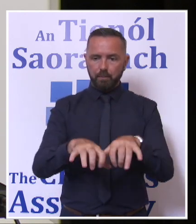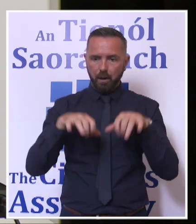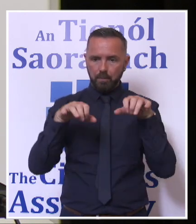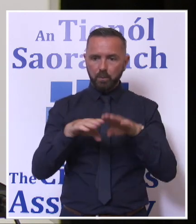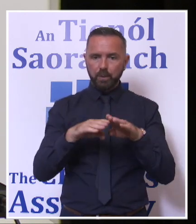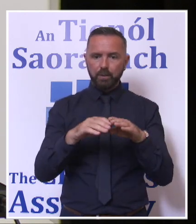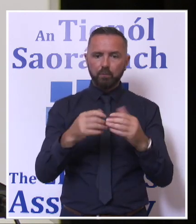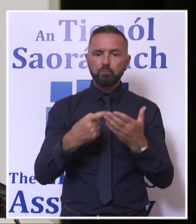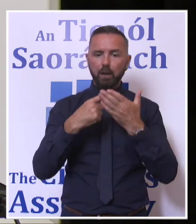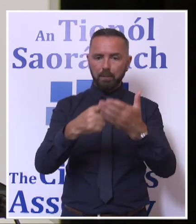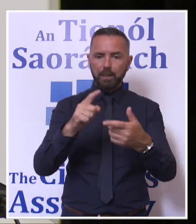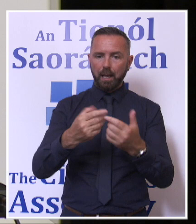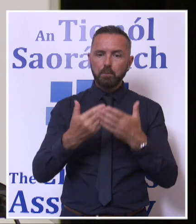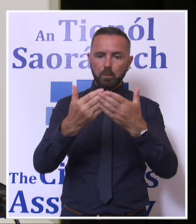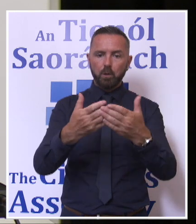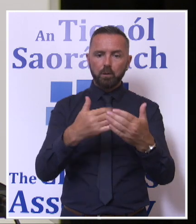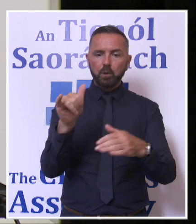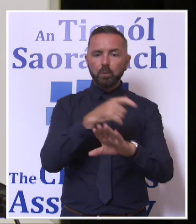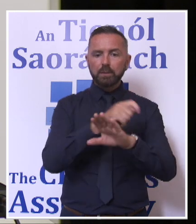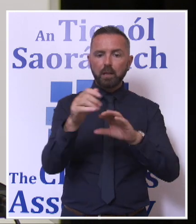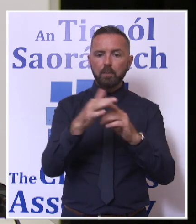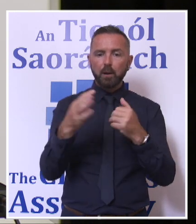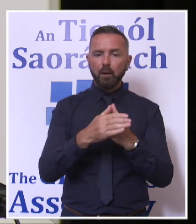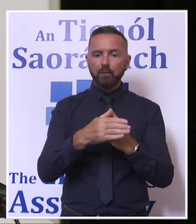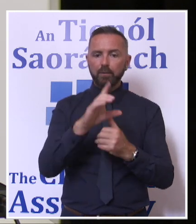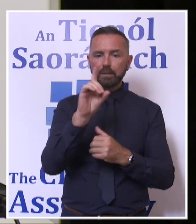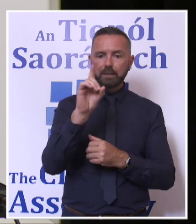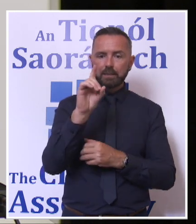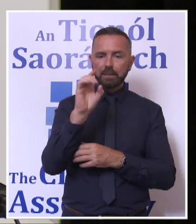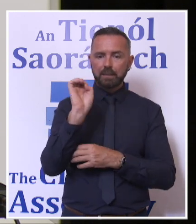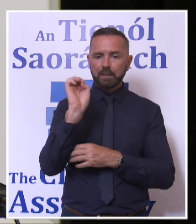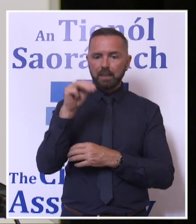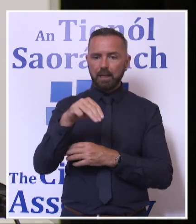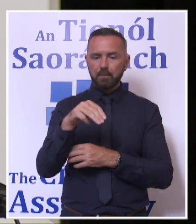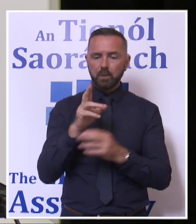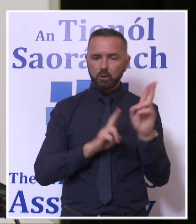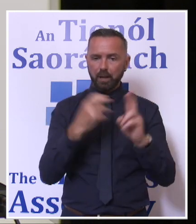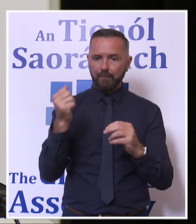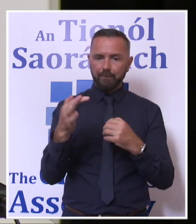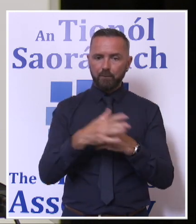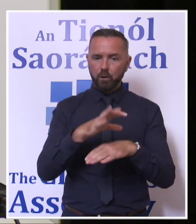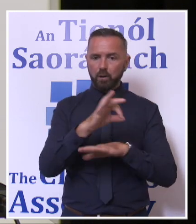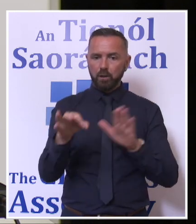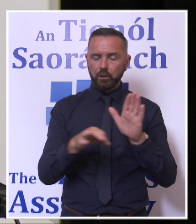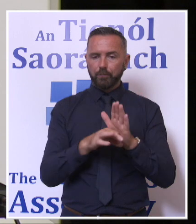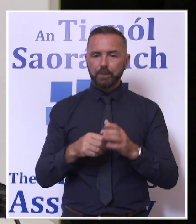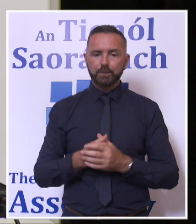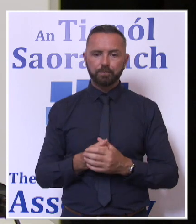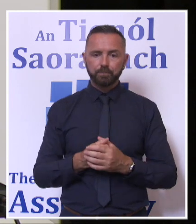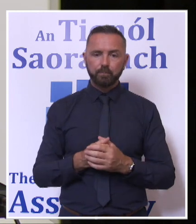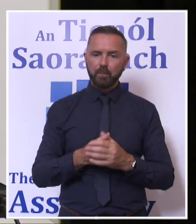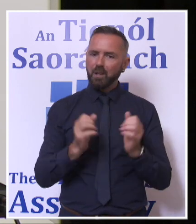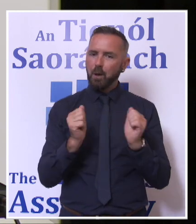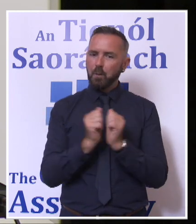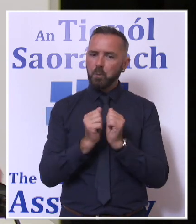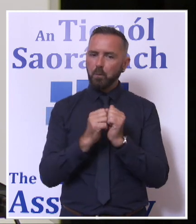recommendations and proposals of what type of directly elected Lord Mayor and local structures that we should have for Dublin. And it is really appropriate that we